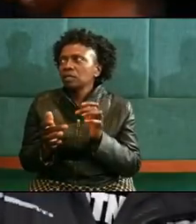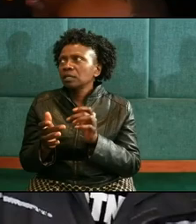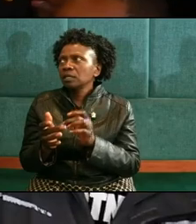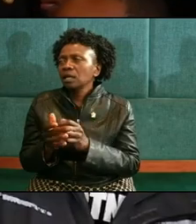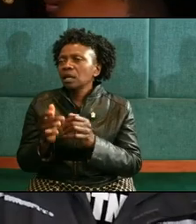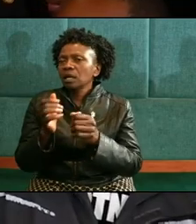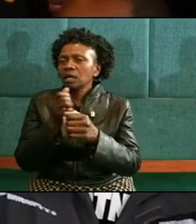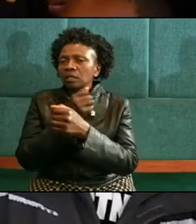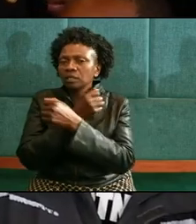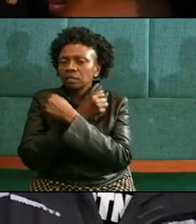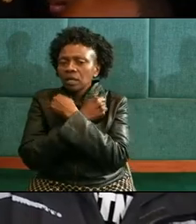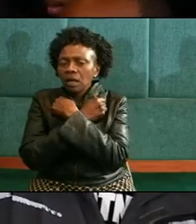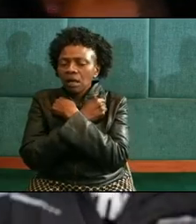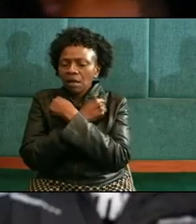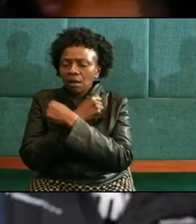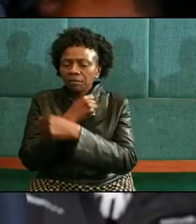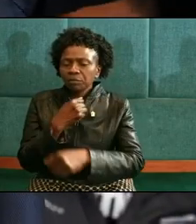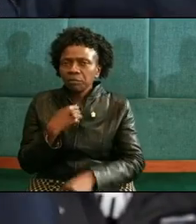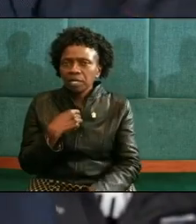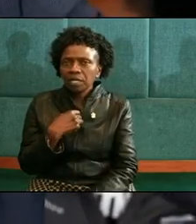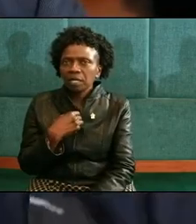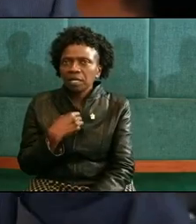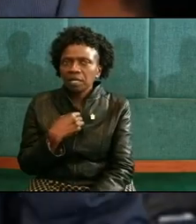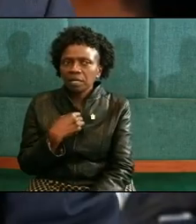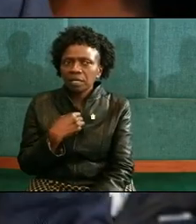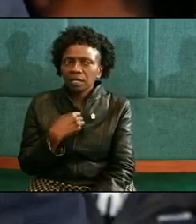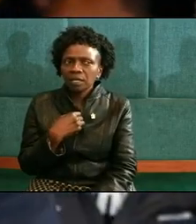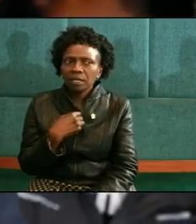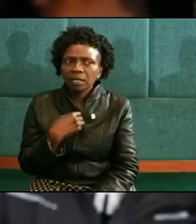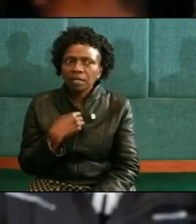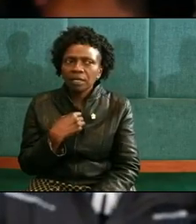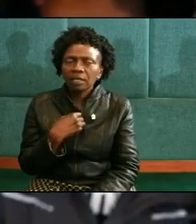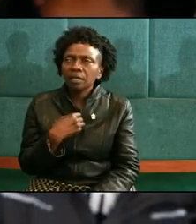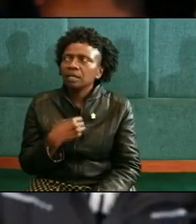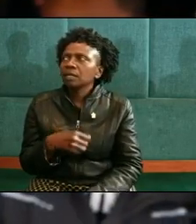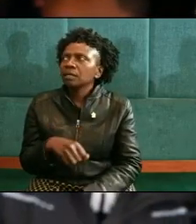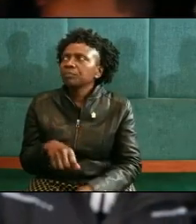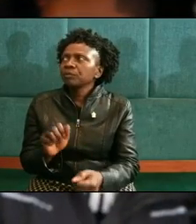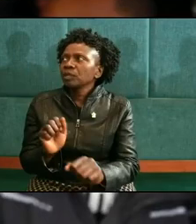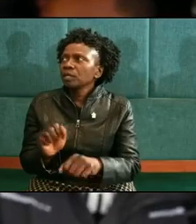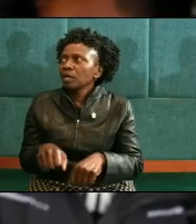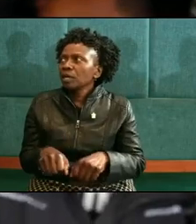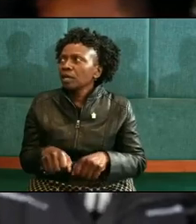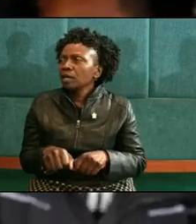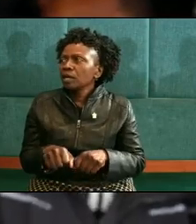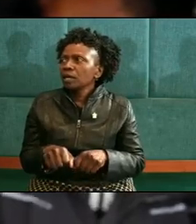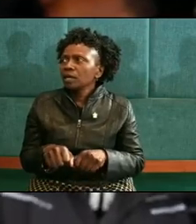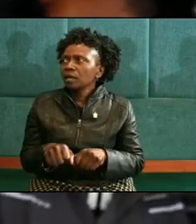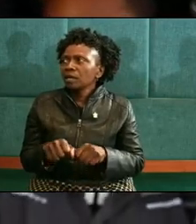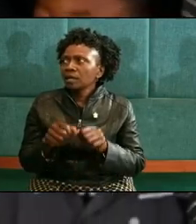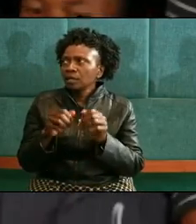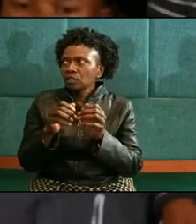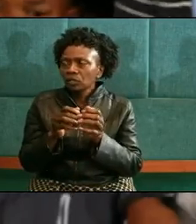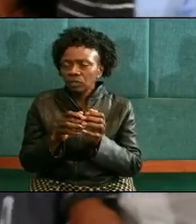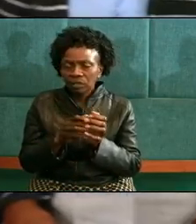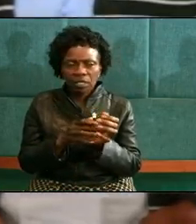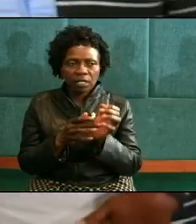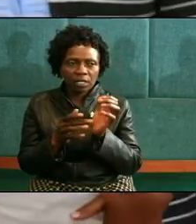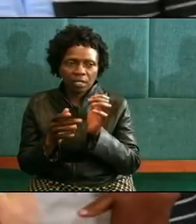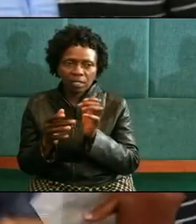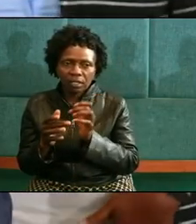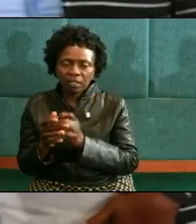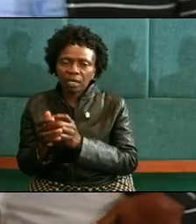balcony? Jesus loves me. Not yet been baptized. Not yet been baptized. Yes, not yet been